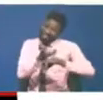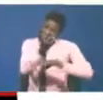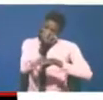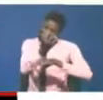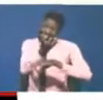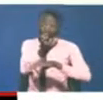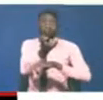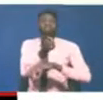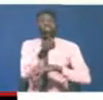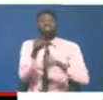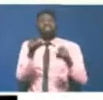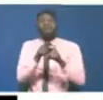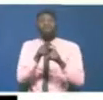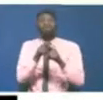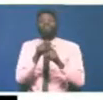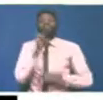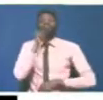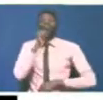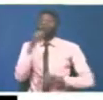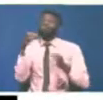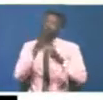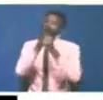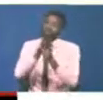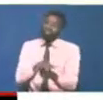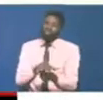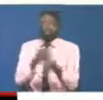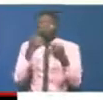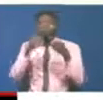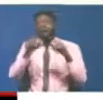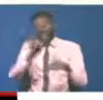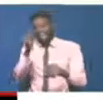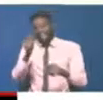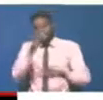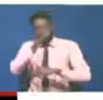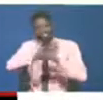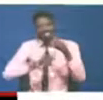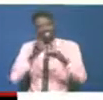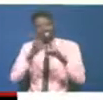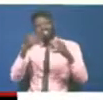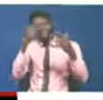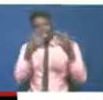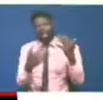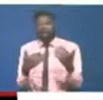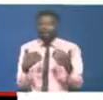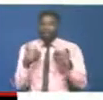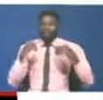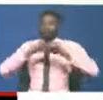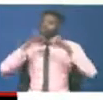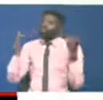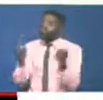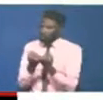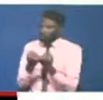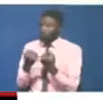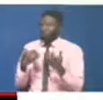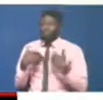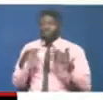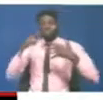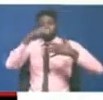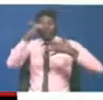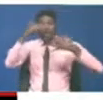there are other forms of elder abuse that are quite prevalent in our society. There are actually five forms of elder